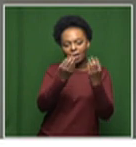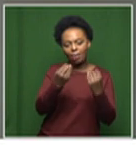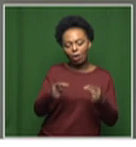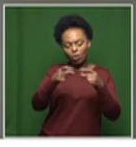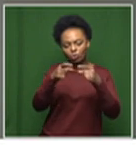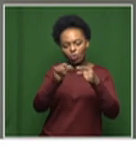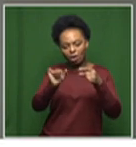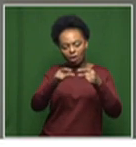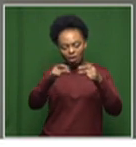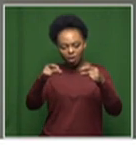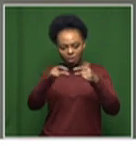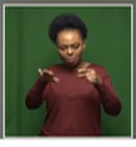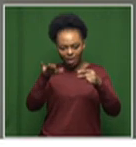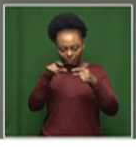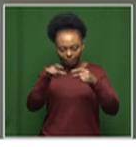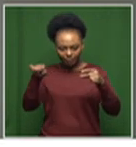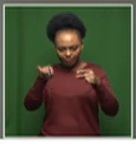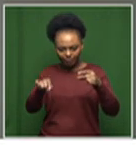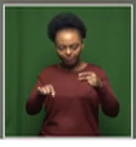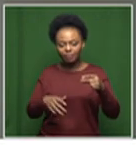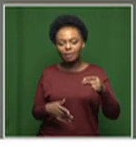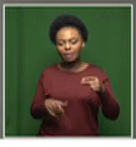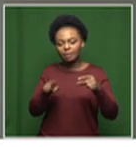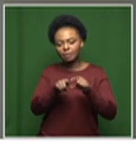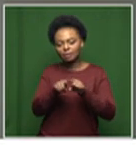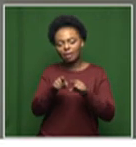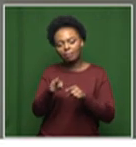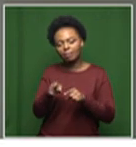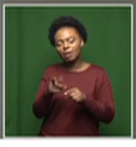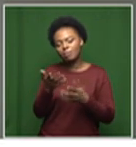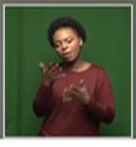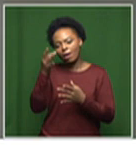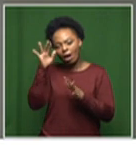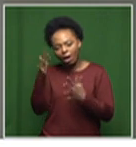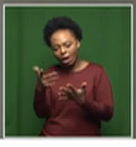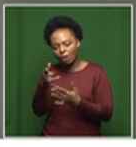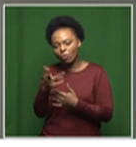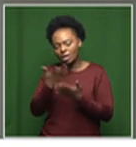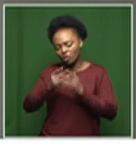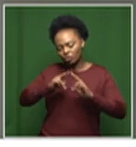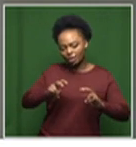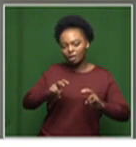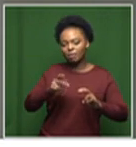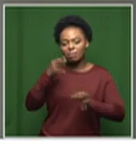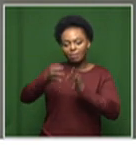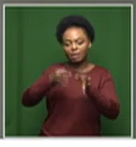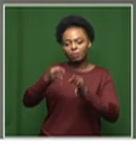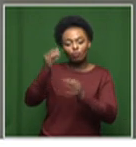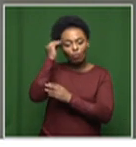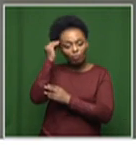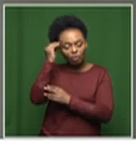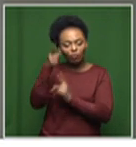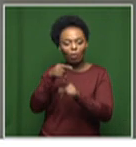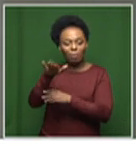making it an extremely safe and secure way of transferring information between banks. And it also makes it